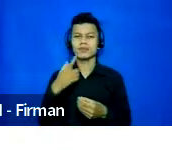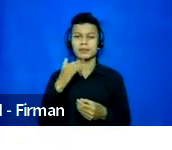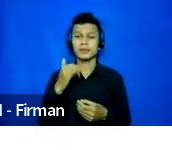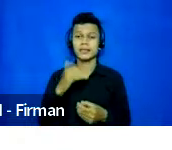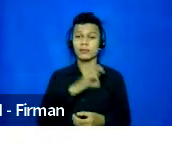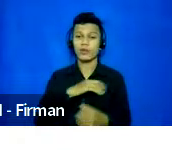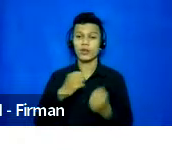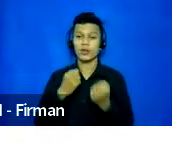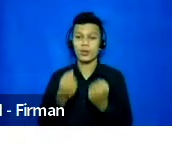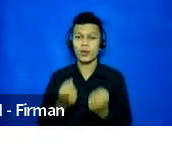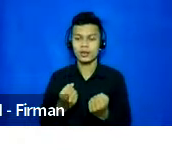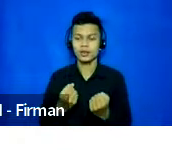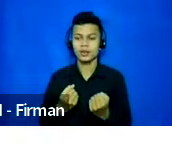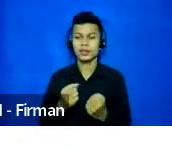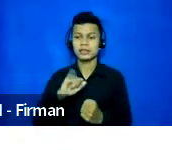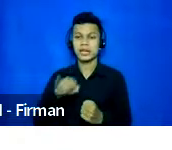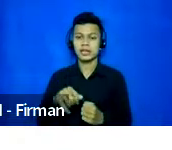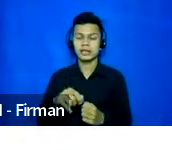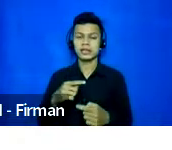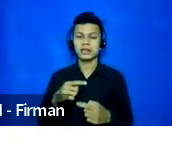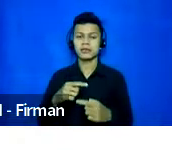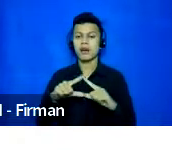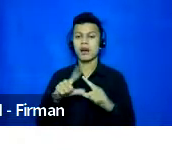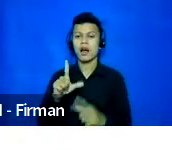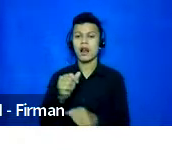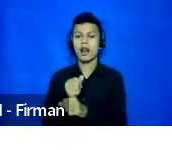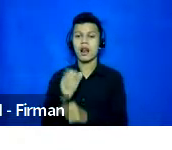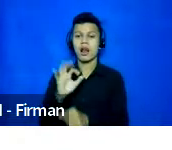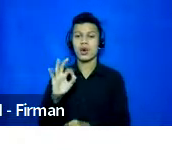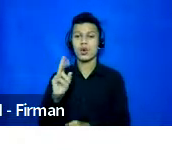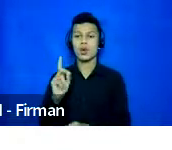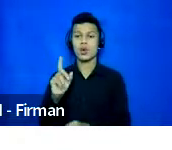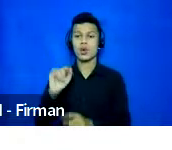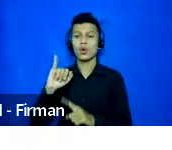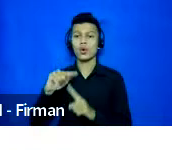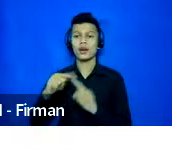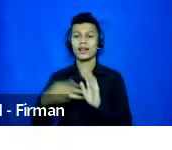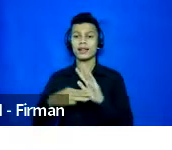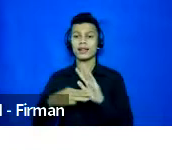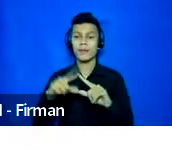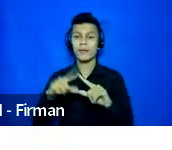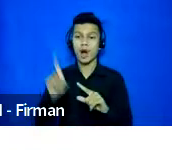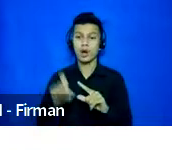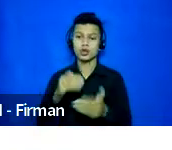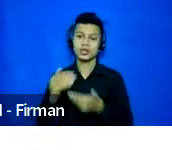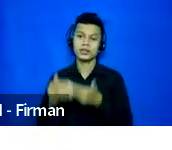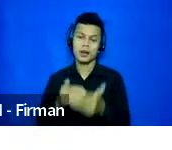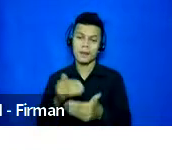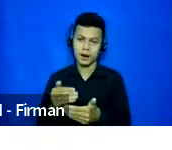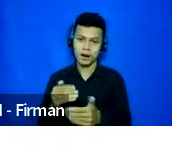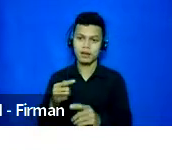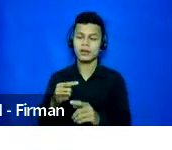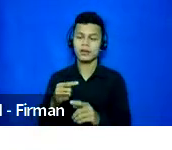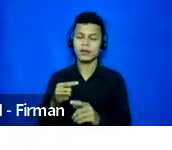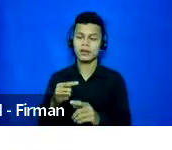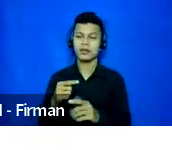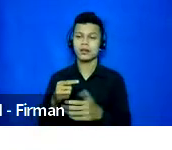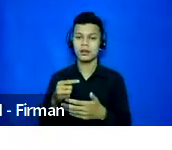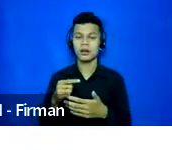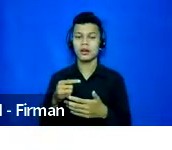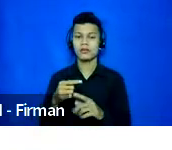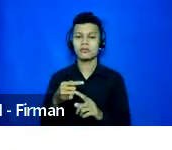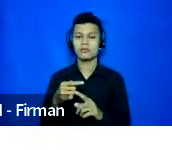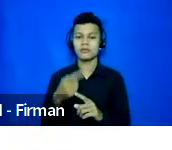and spread even further. This accounts for much of the proliferations of disinformation on online communications